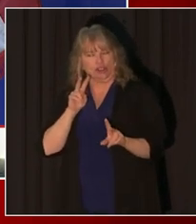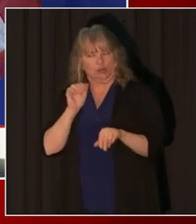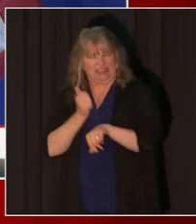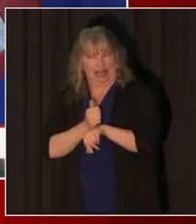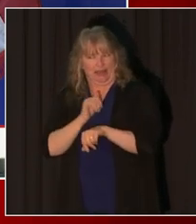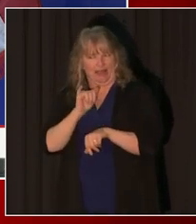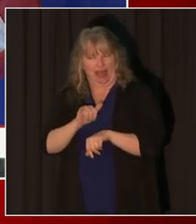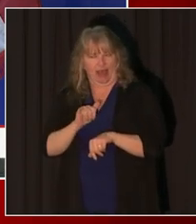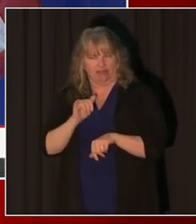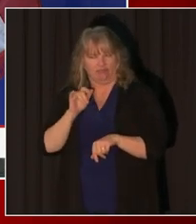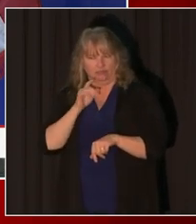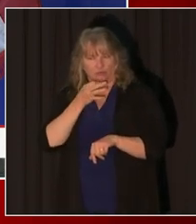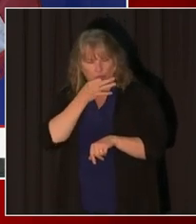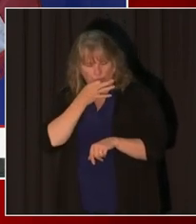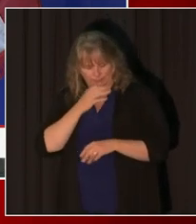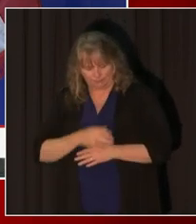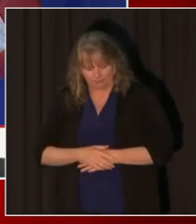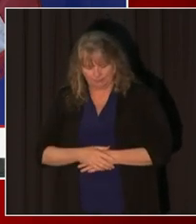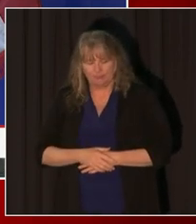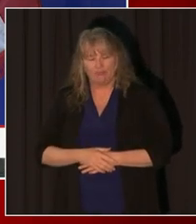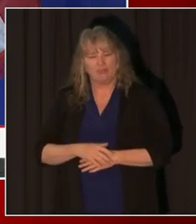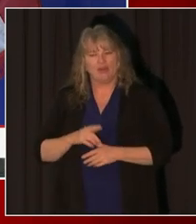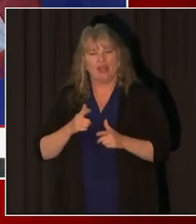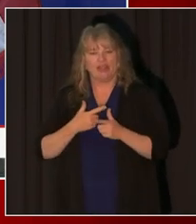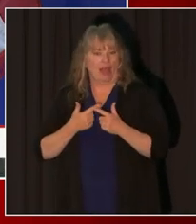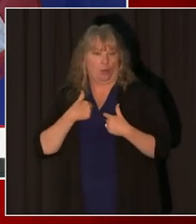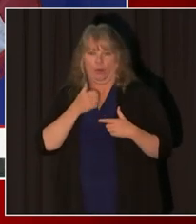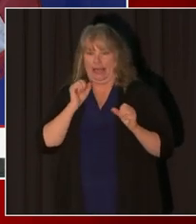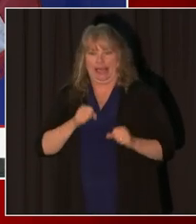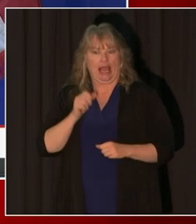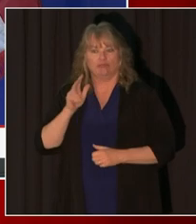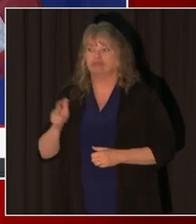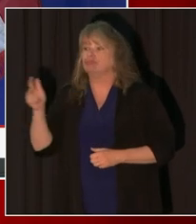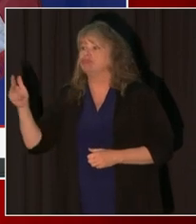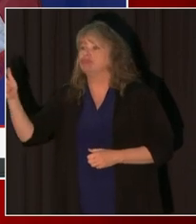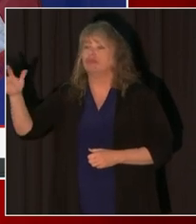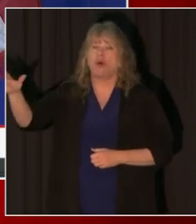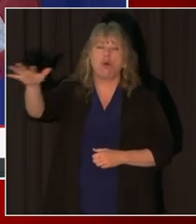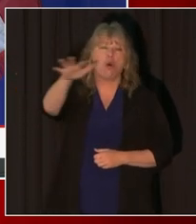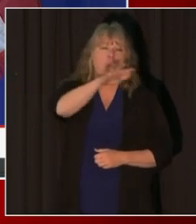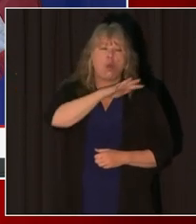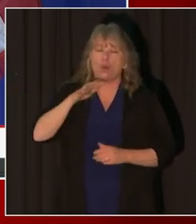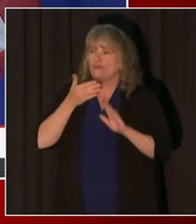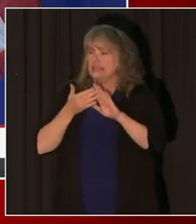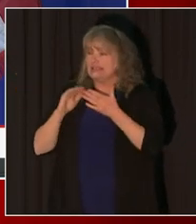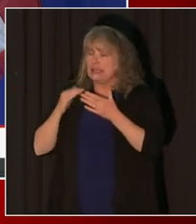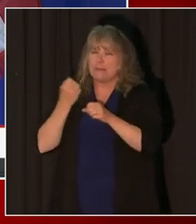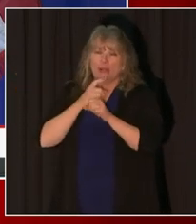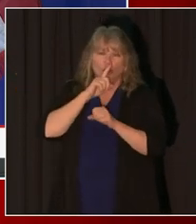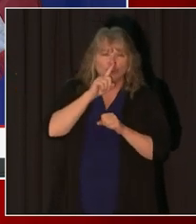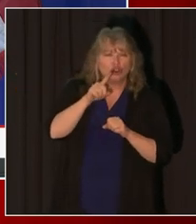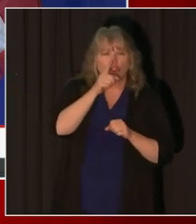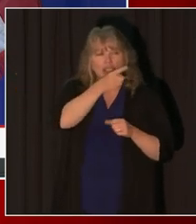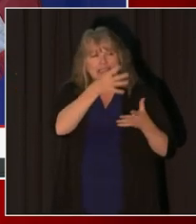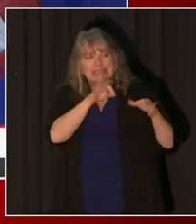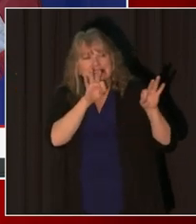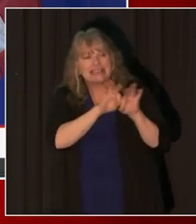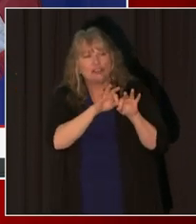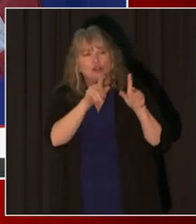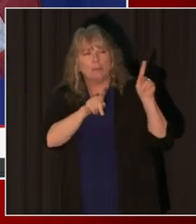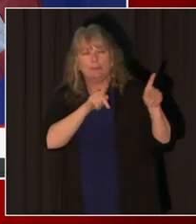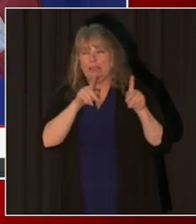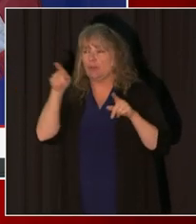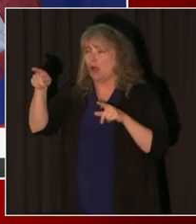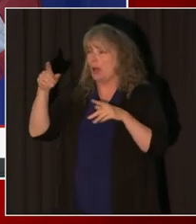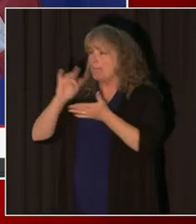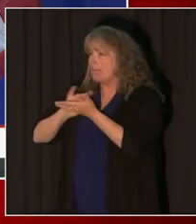future so that we're all over the city making sure people that are essential, that are healthcare workers who